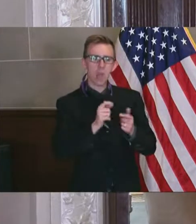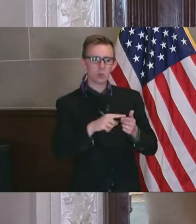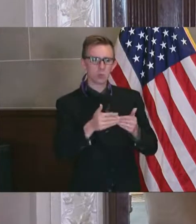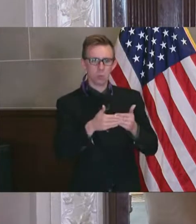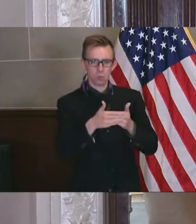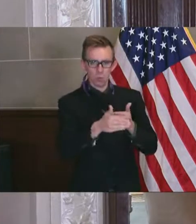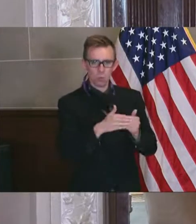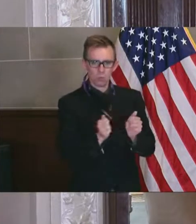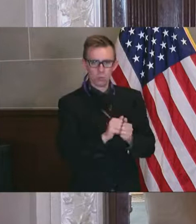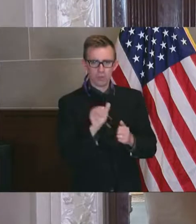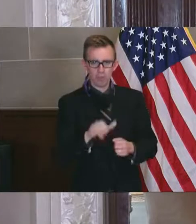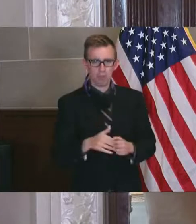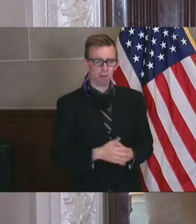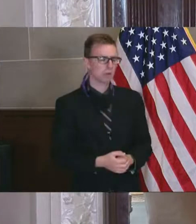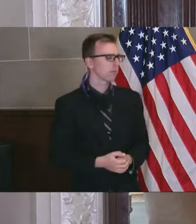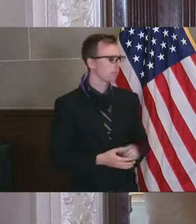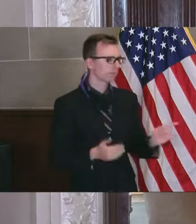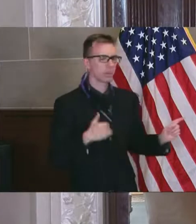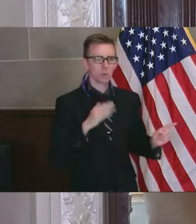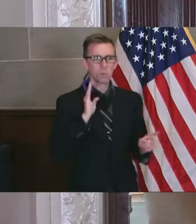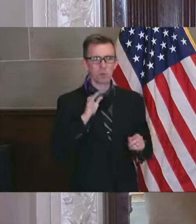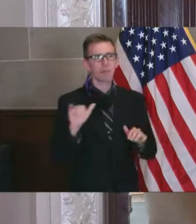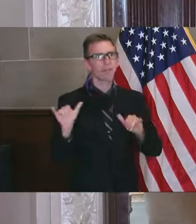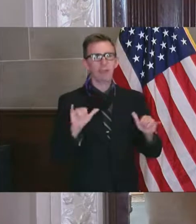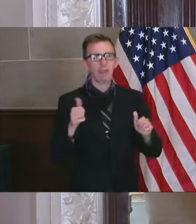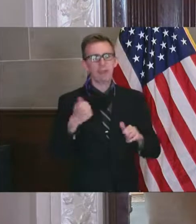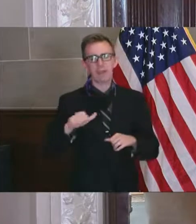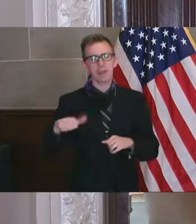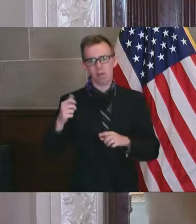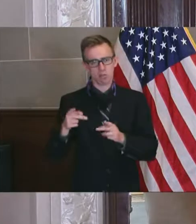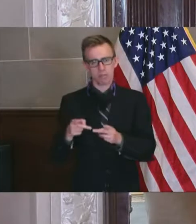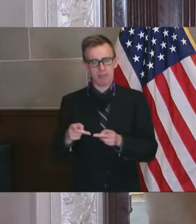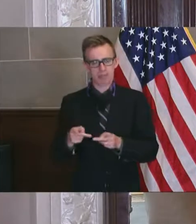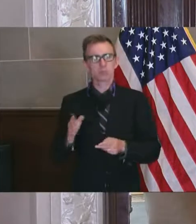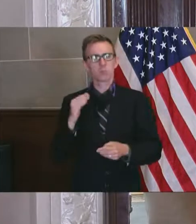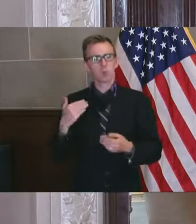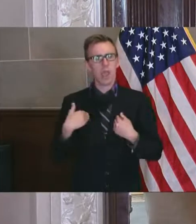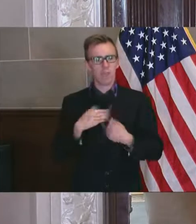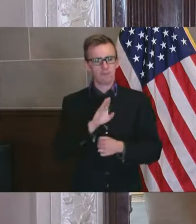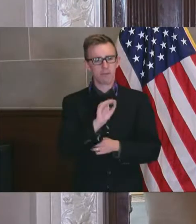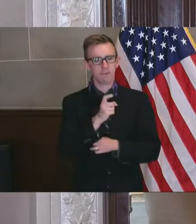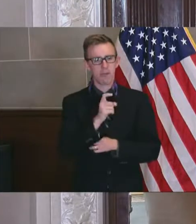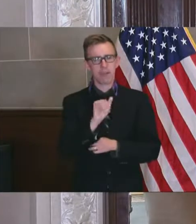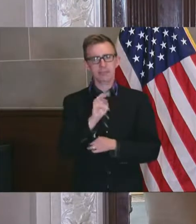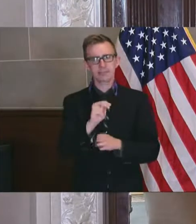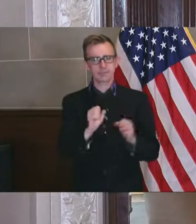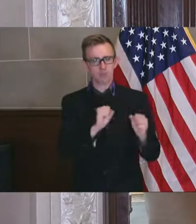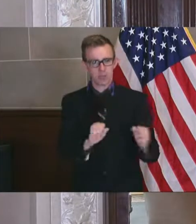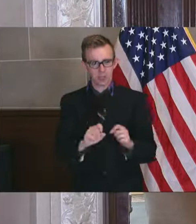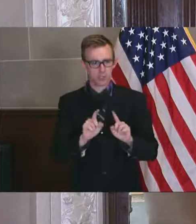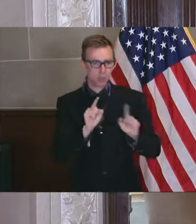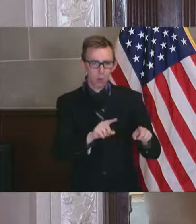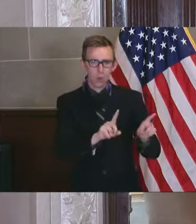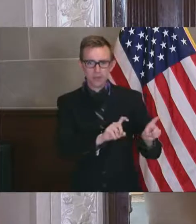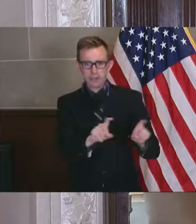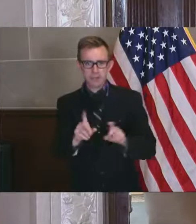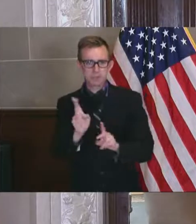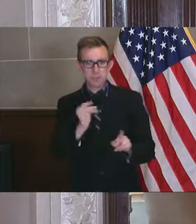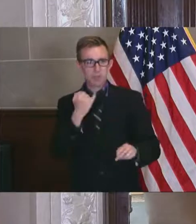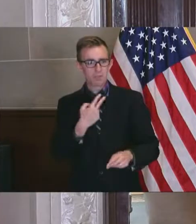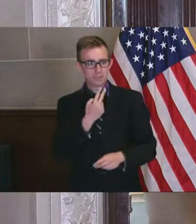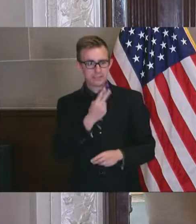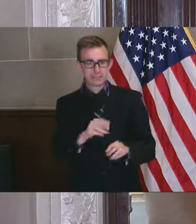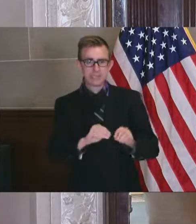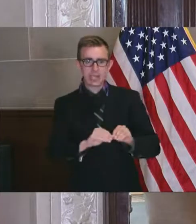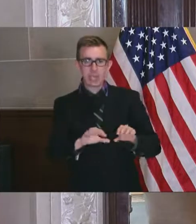forward with that? Well, we'd do it like we would do whether it's any other place. We'd do the box-in strategy, and we'd go down there and we'd start testing people if we've seen a little bit of